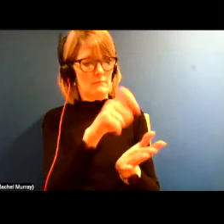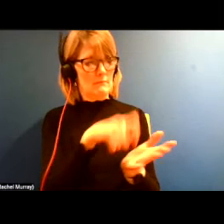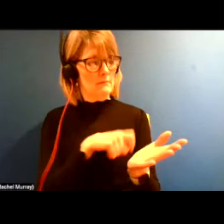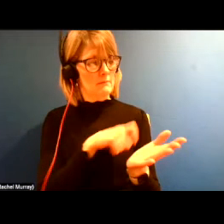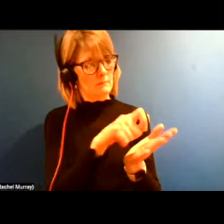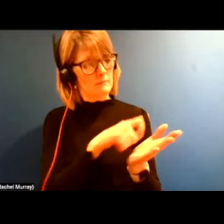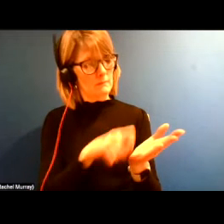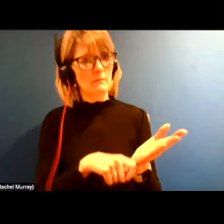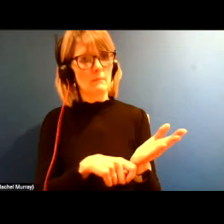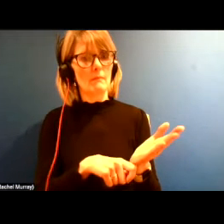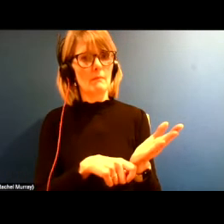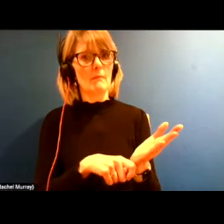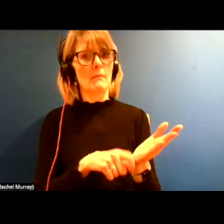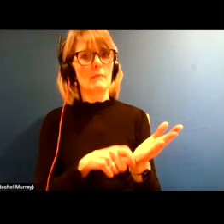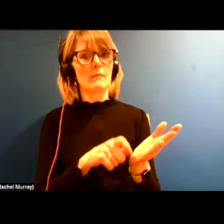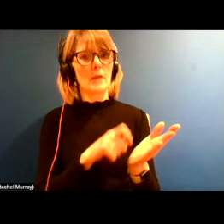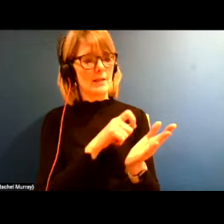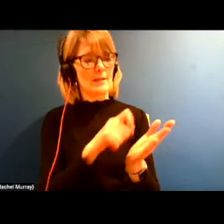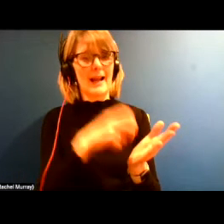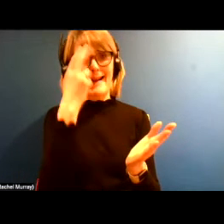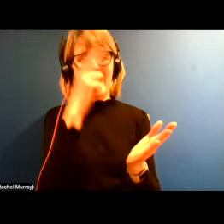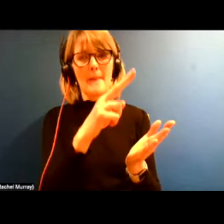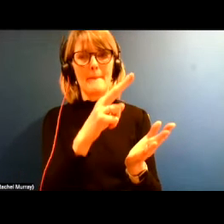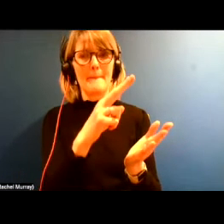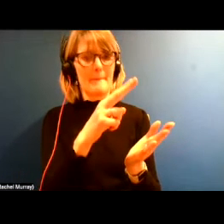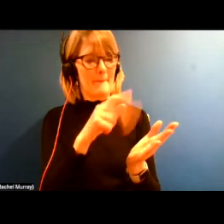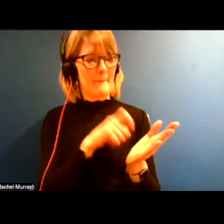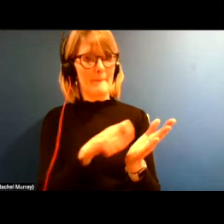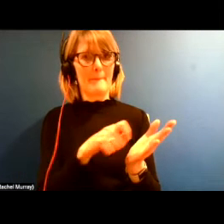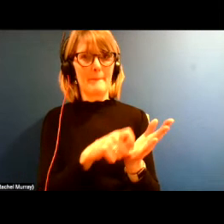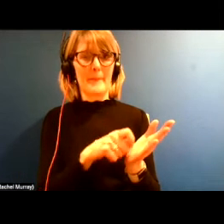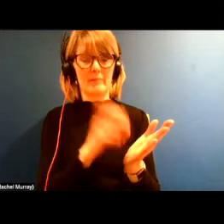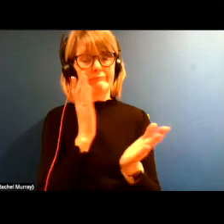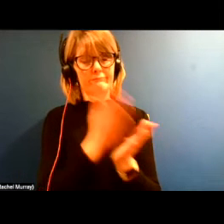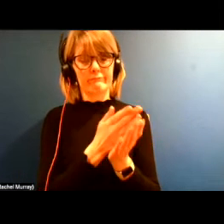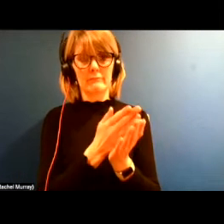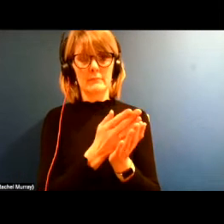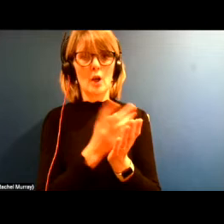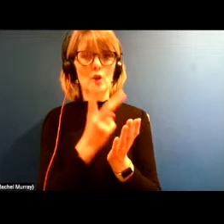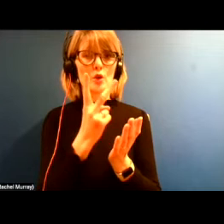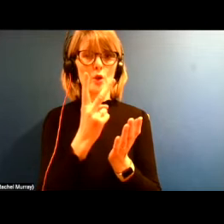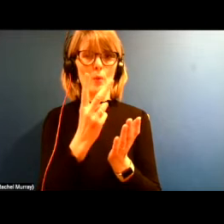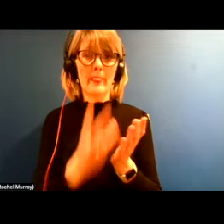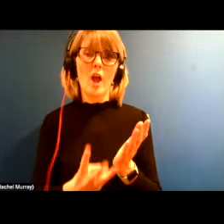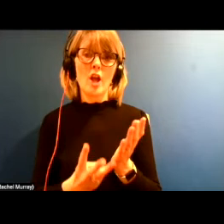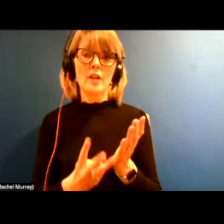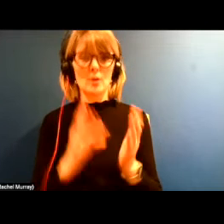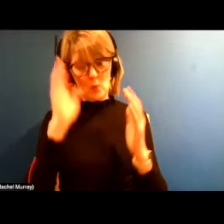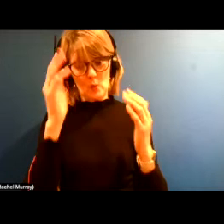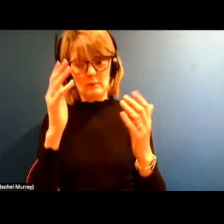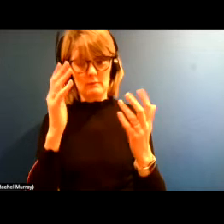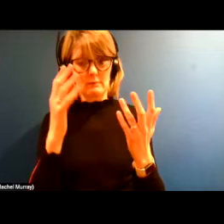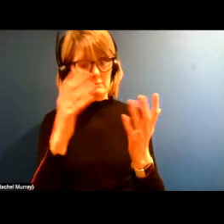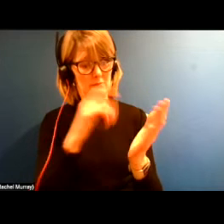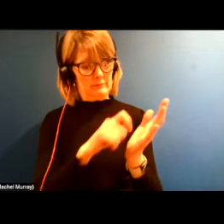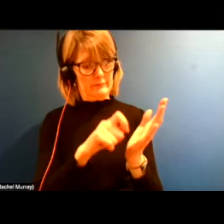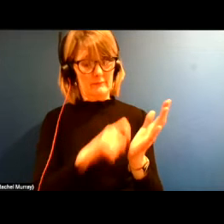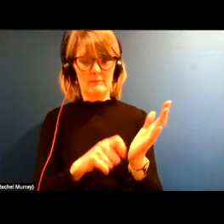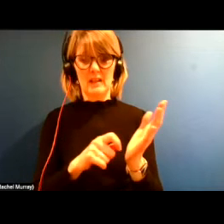name 2/3 down. She explained to me that I was indeed autistic, that my suspicions had been correct, and this piece of paper was